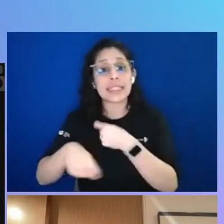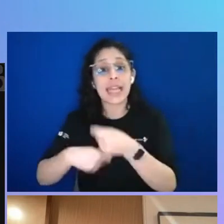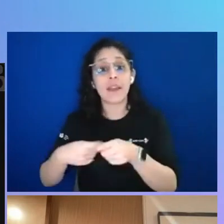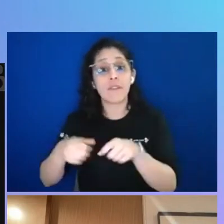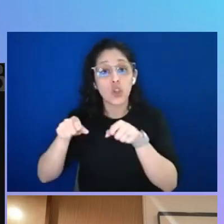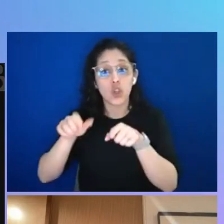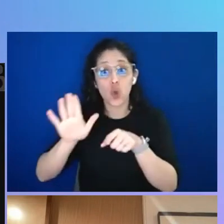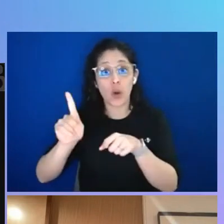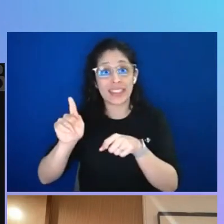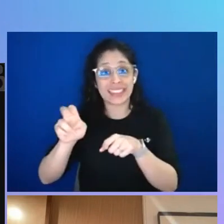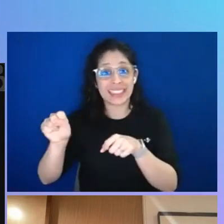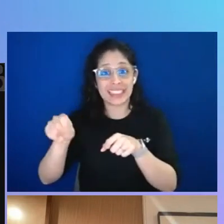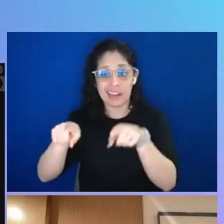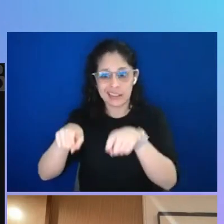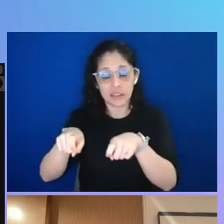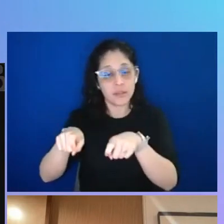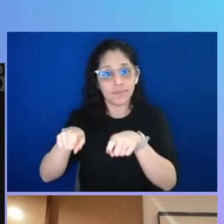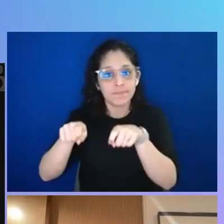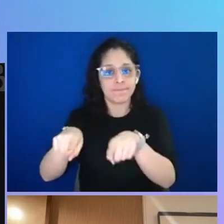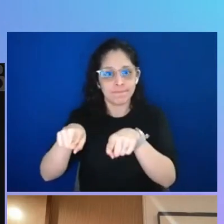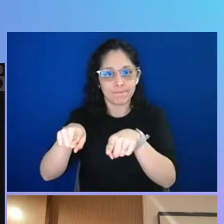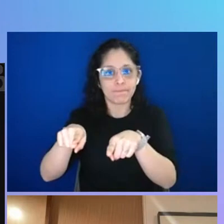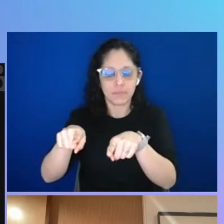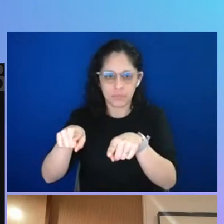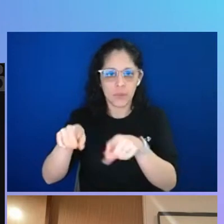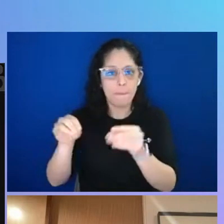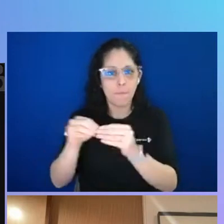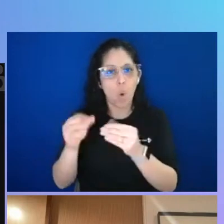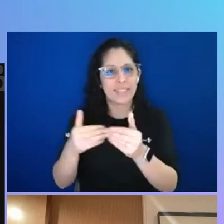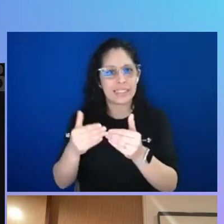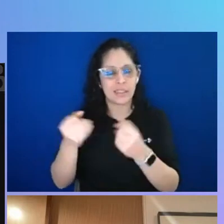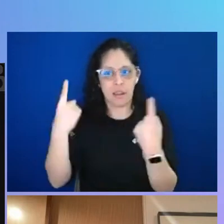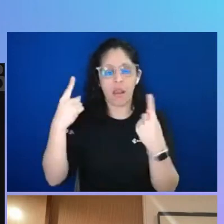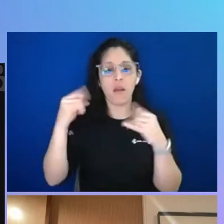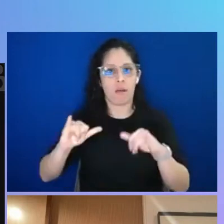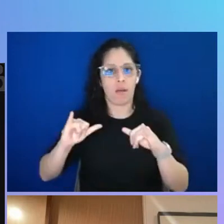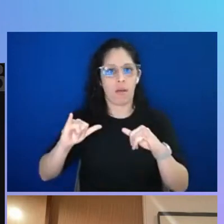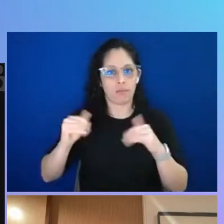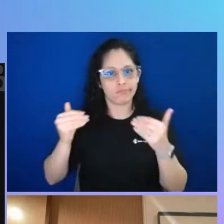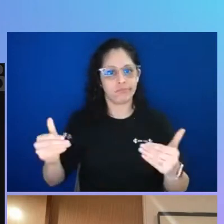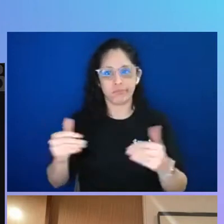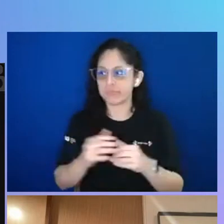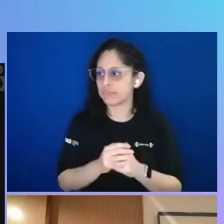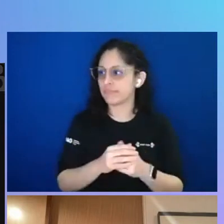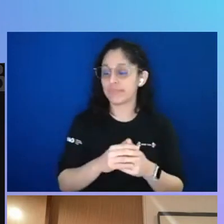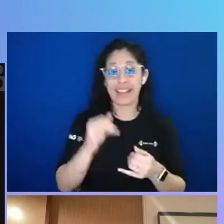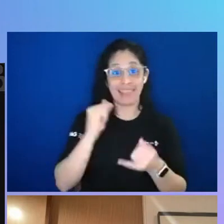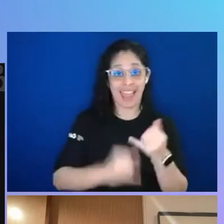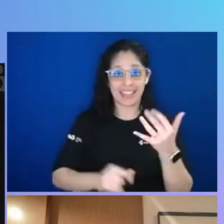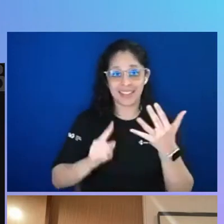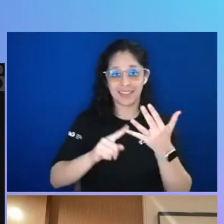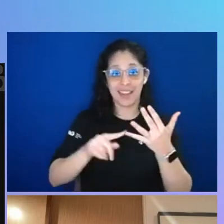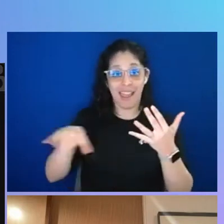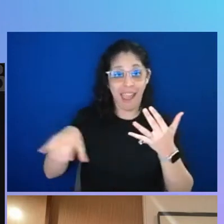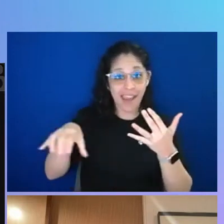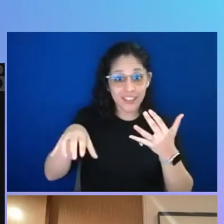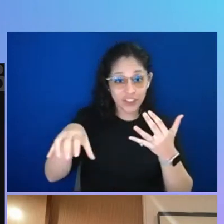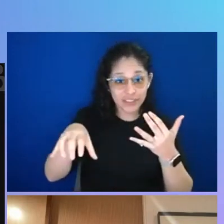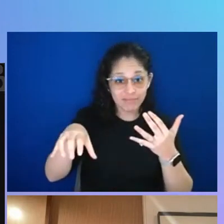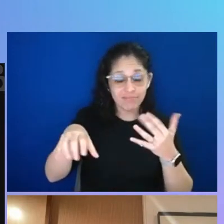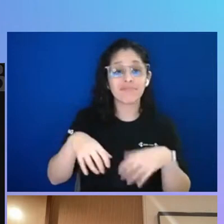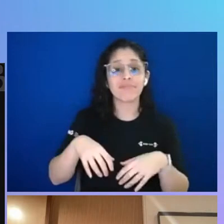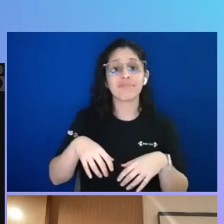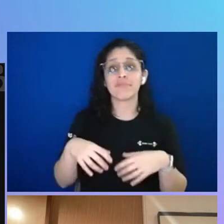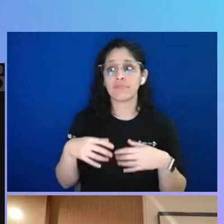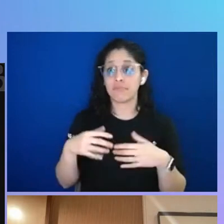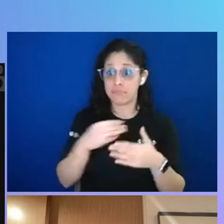And finally, action. Do members have the information they need to properly change? And do they